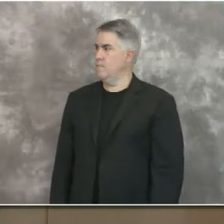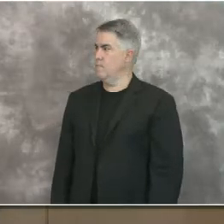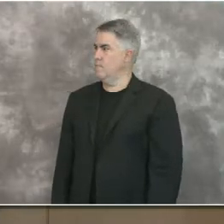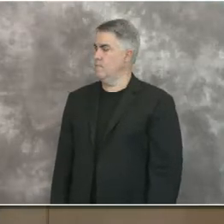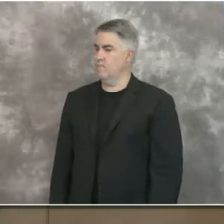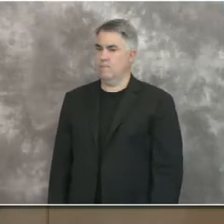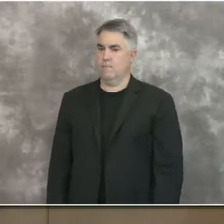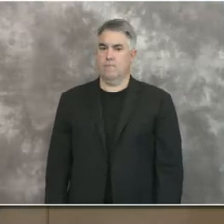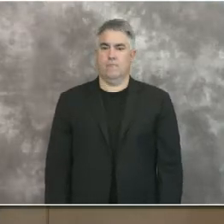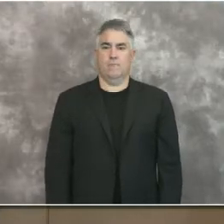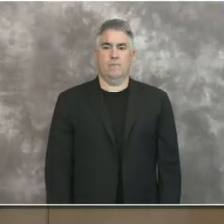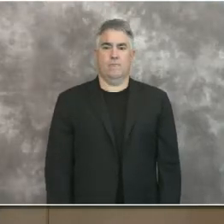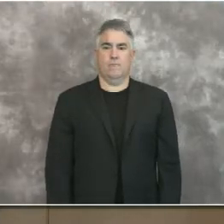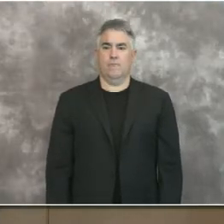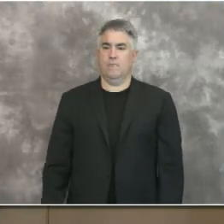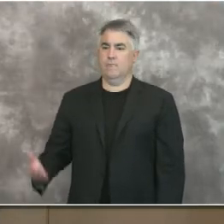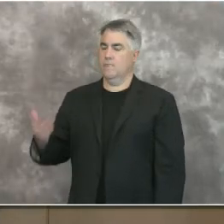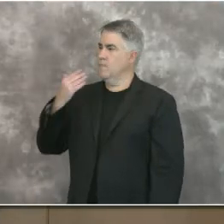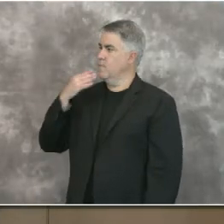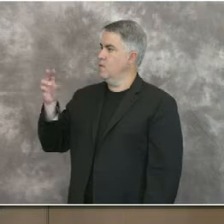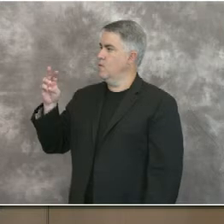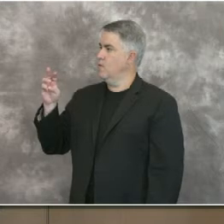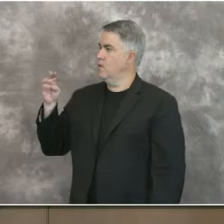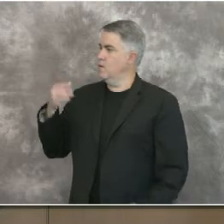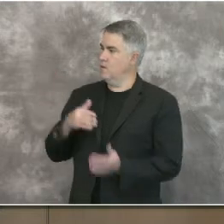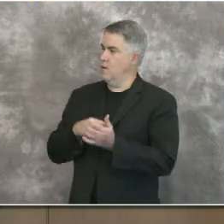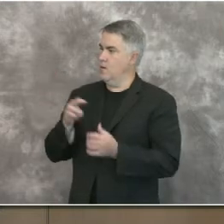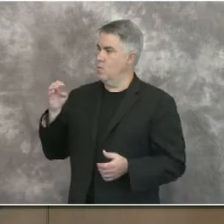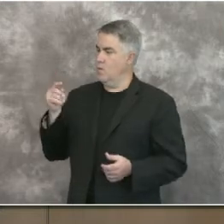Thank you, Dr. Wooten. We'll go directly to the questions.